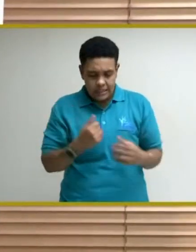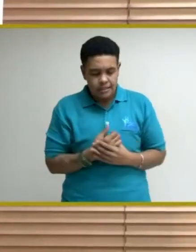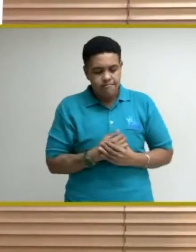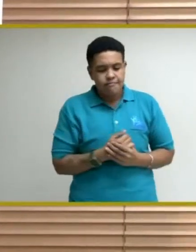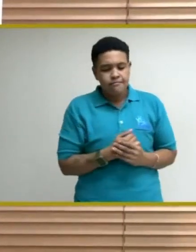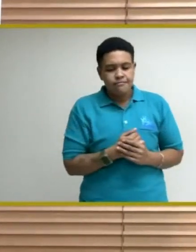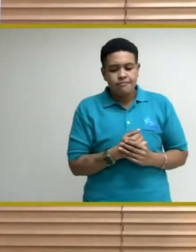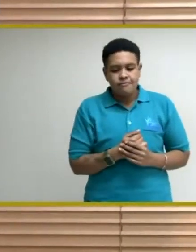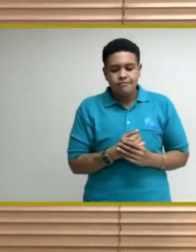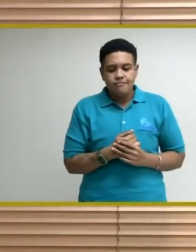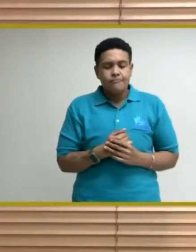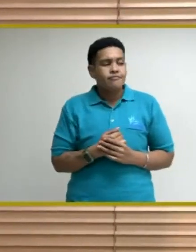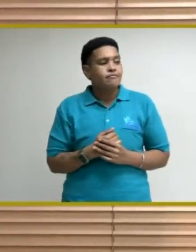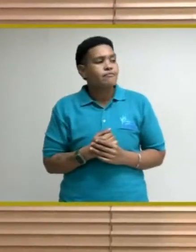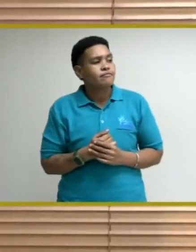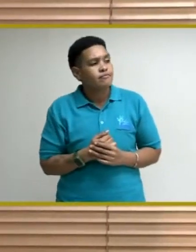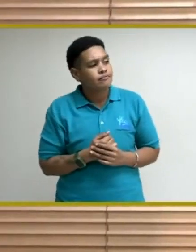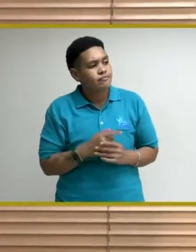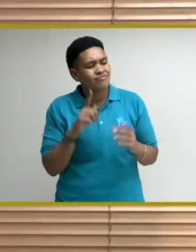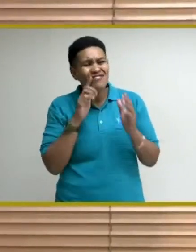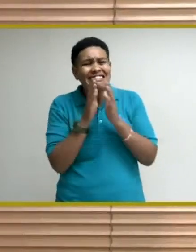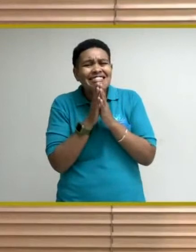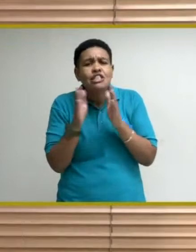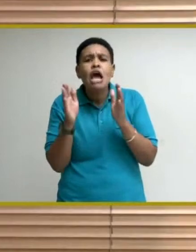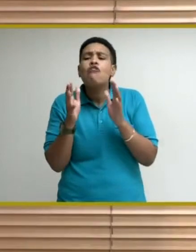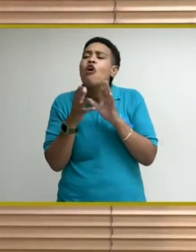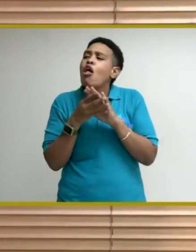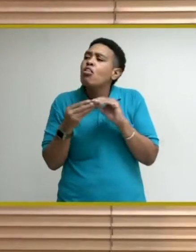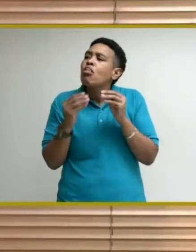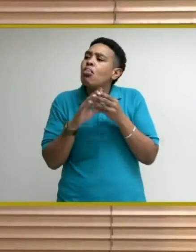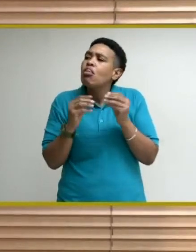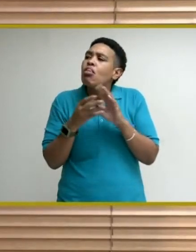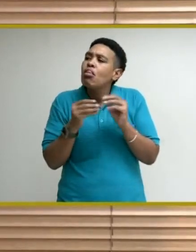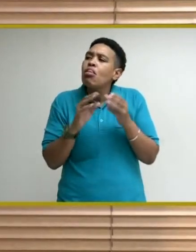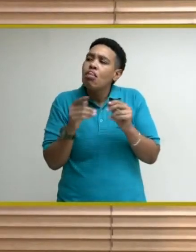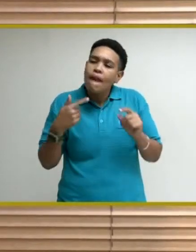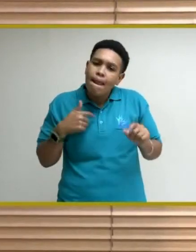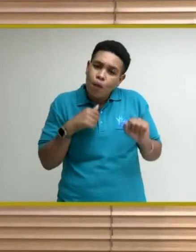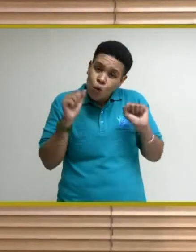was a general narrative that we